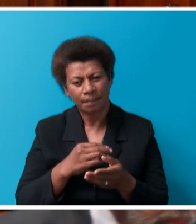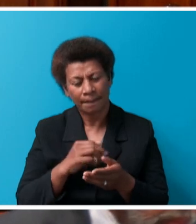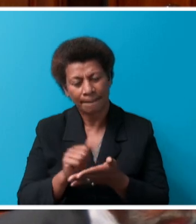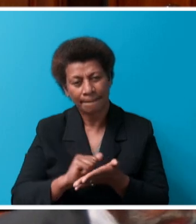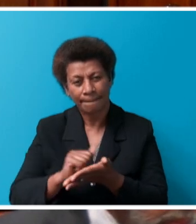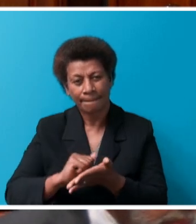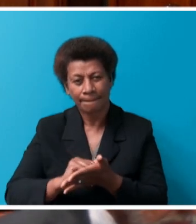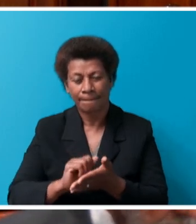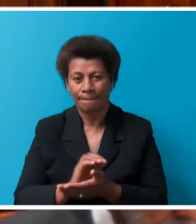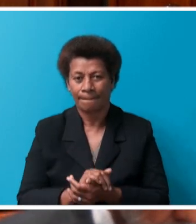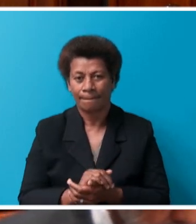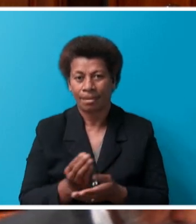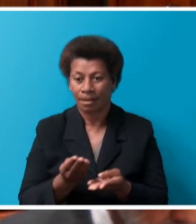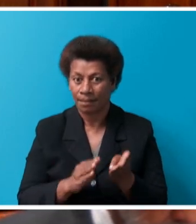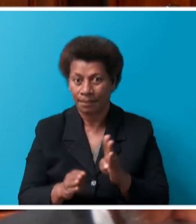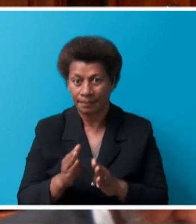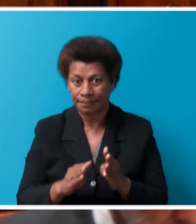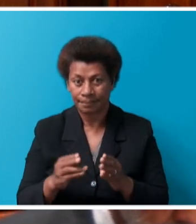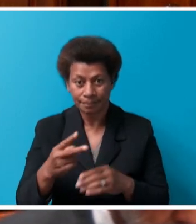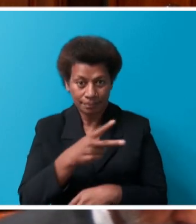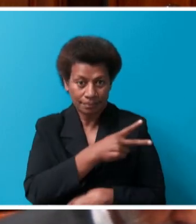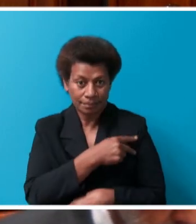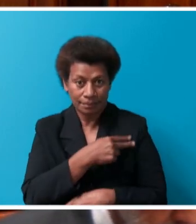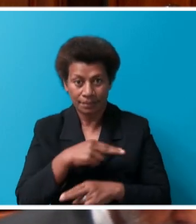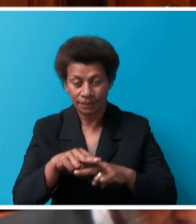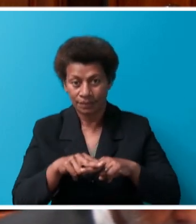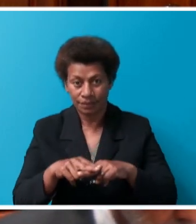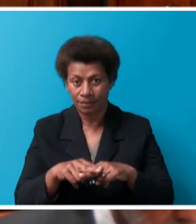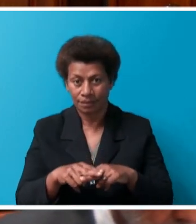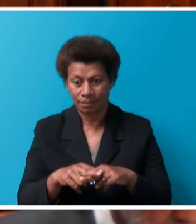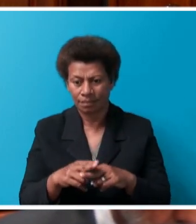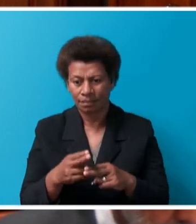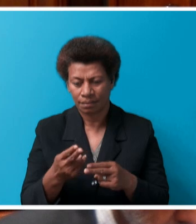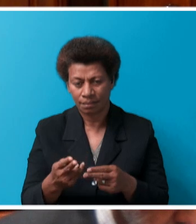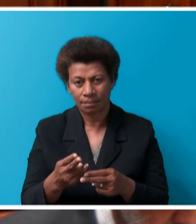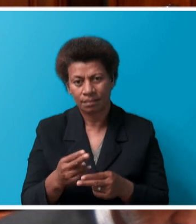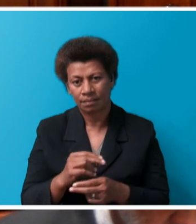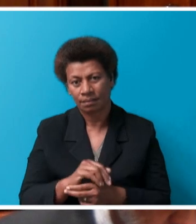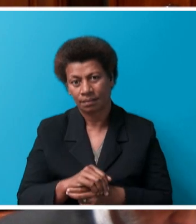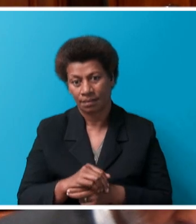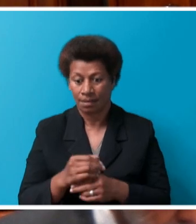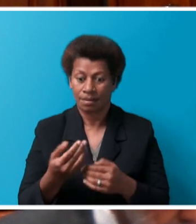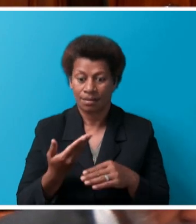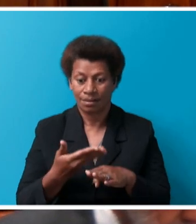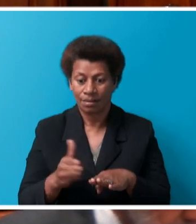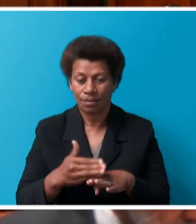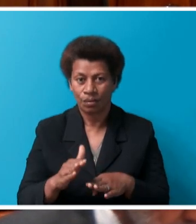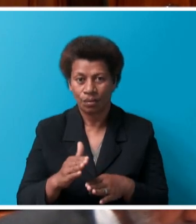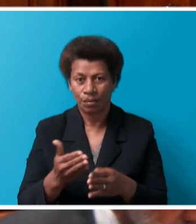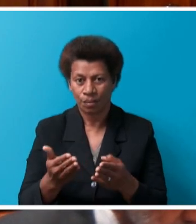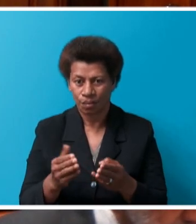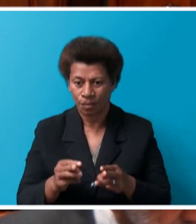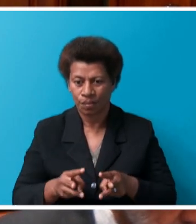The Biosecurity Authority of Fiji has been tasked to open new trade pathways, allowing